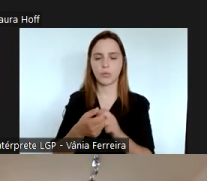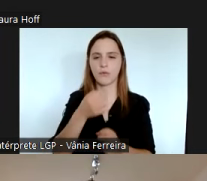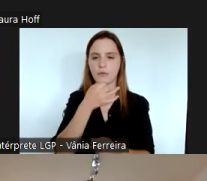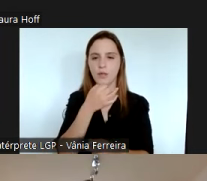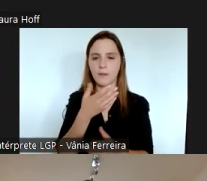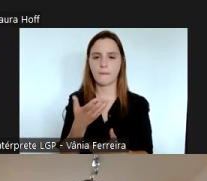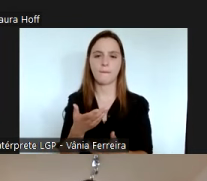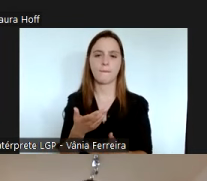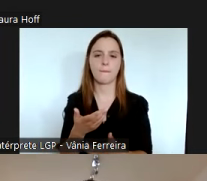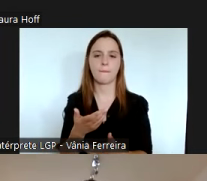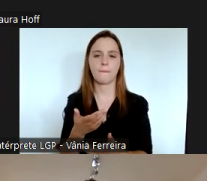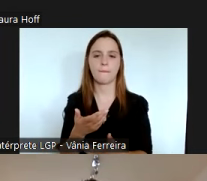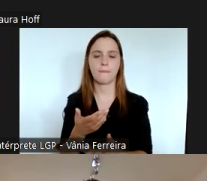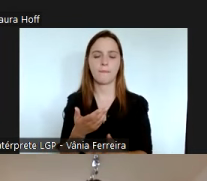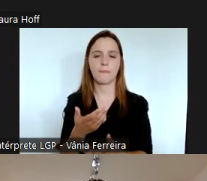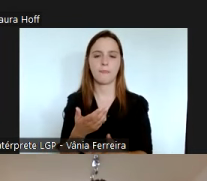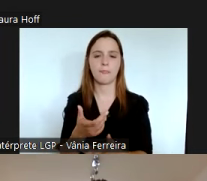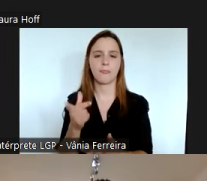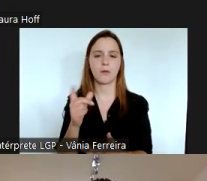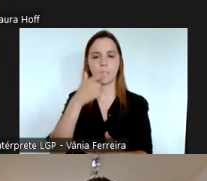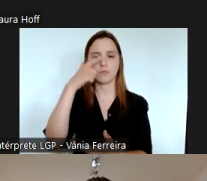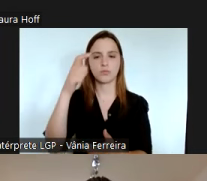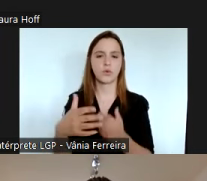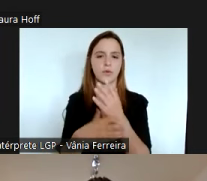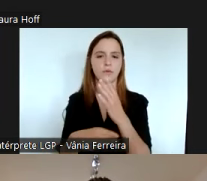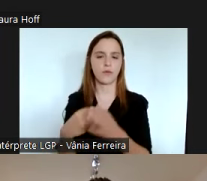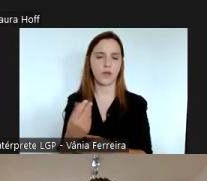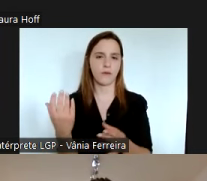system with a Polish criminal lawyer from Lublin.